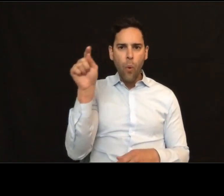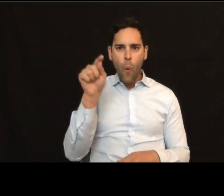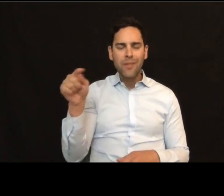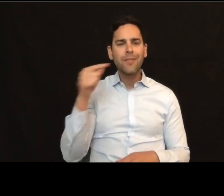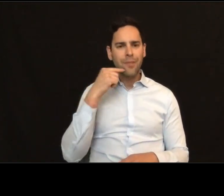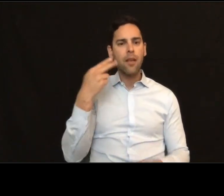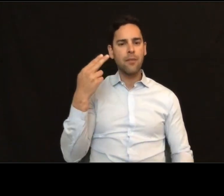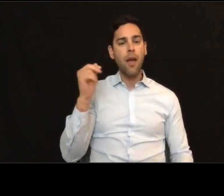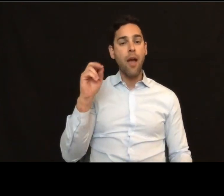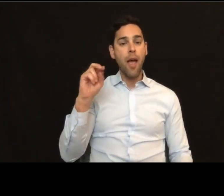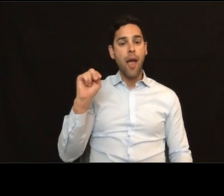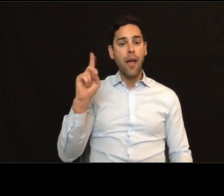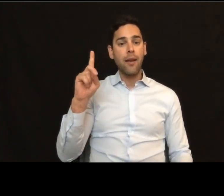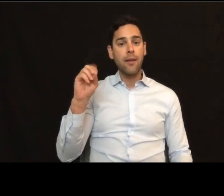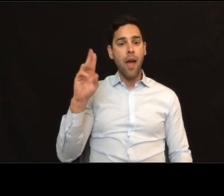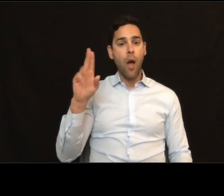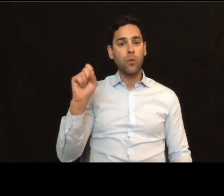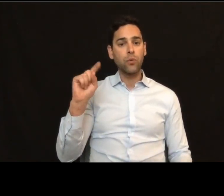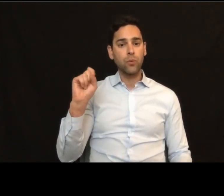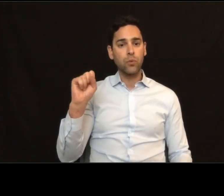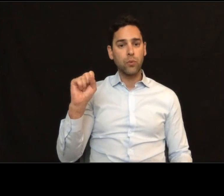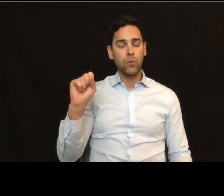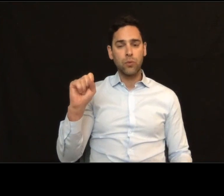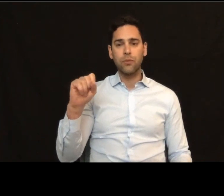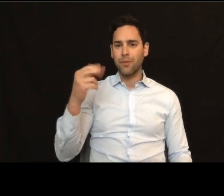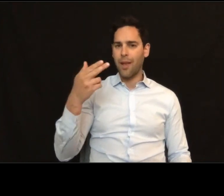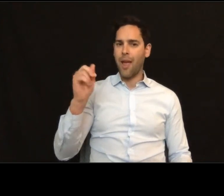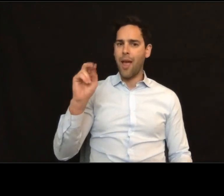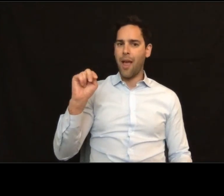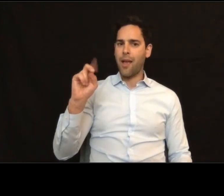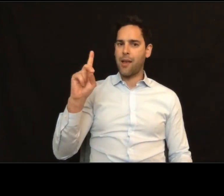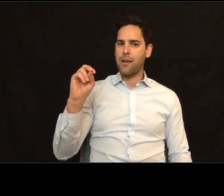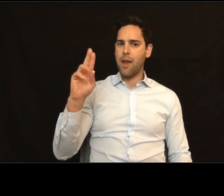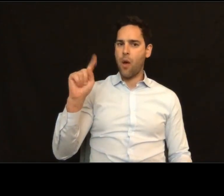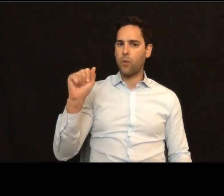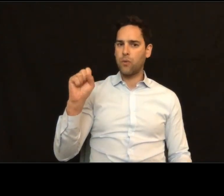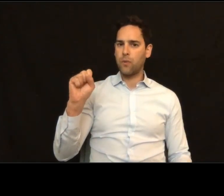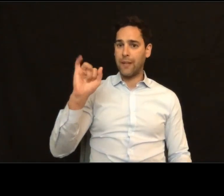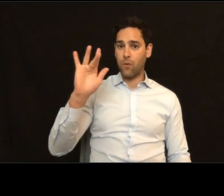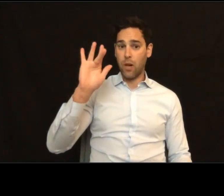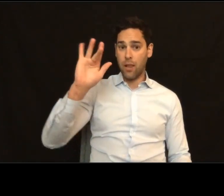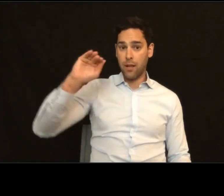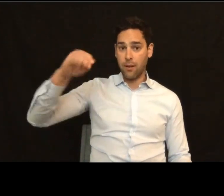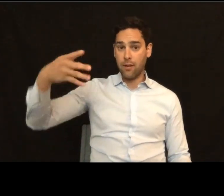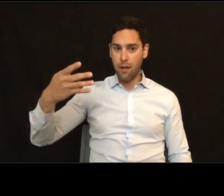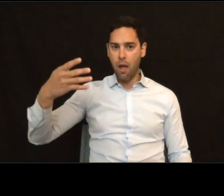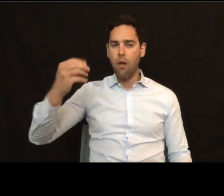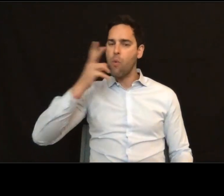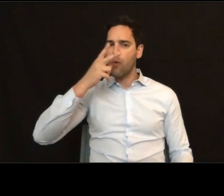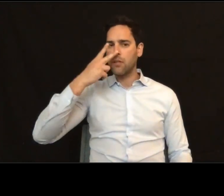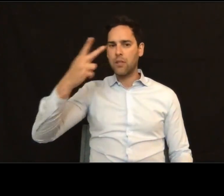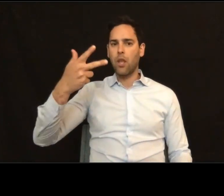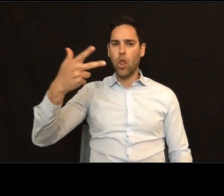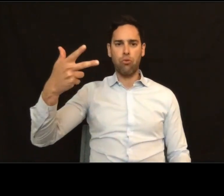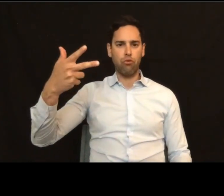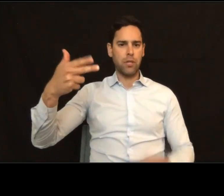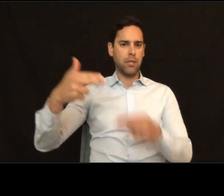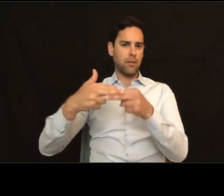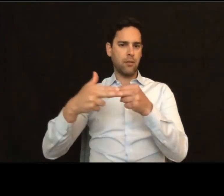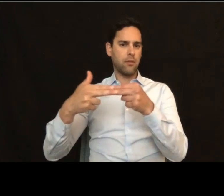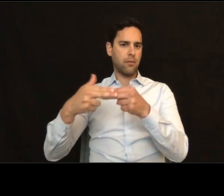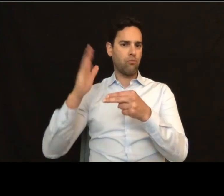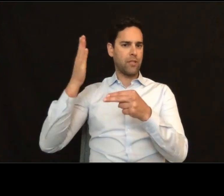says handouts, and you can click on the arrow to expand that, and you should see the 3 handouts there. Again, don't worry if you don't